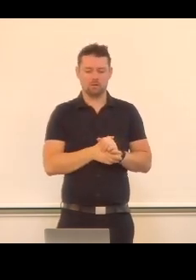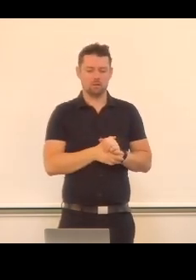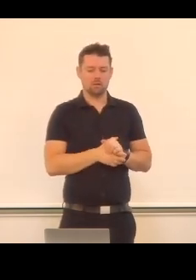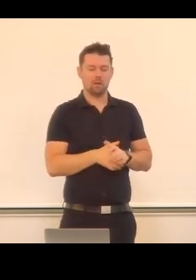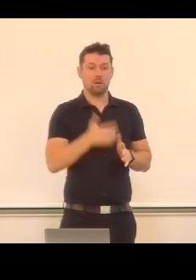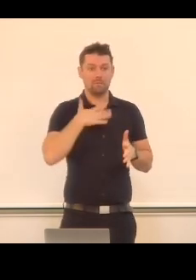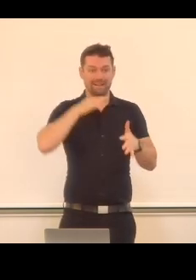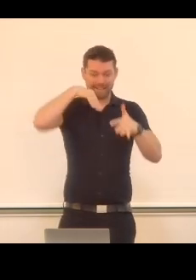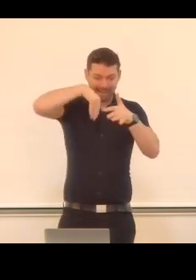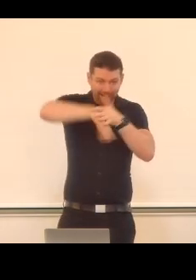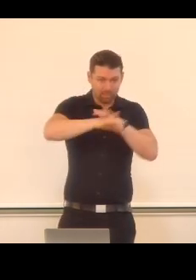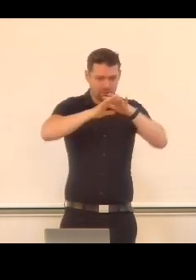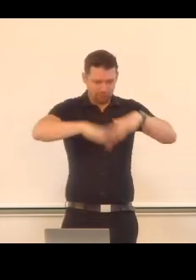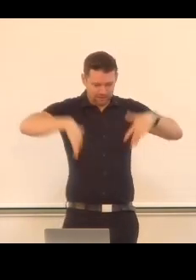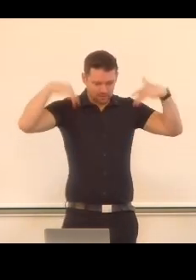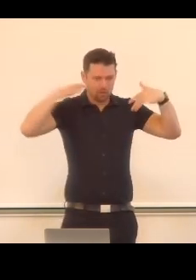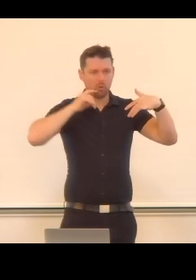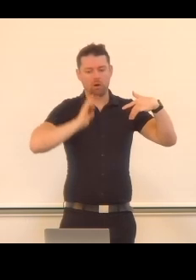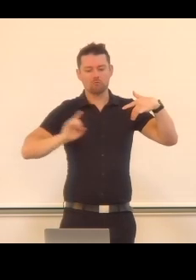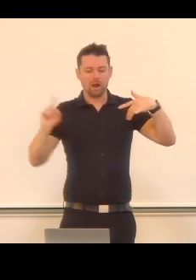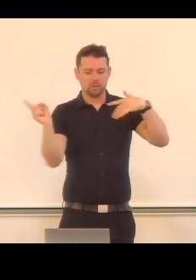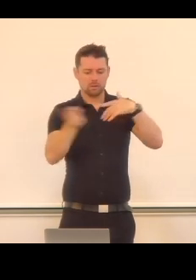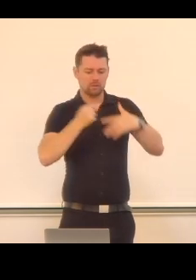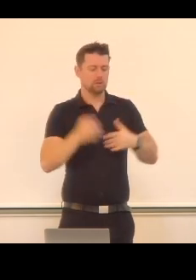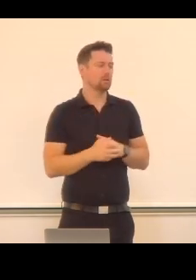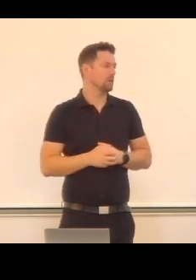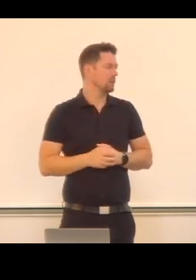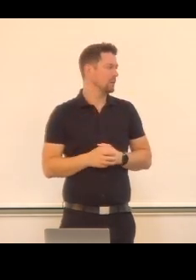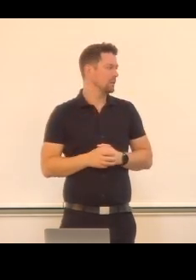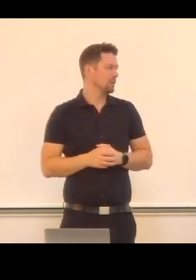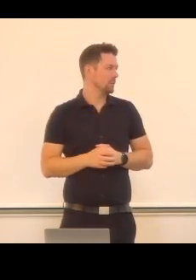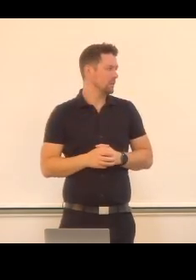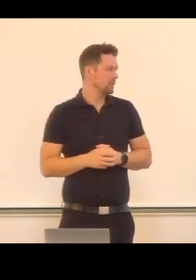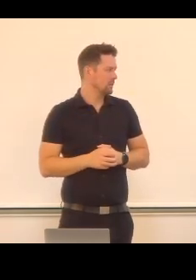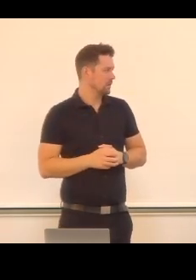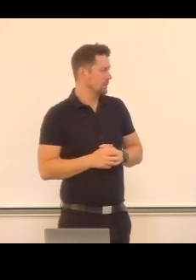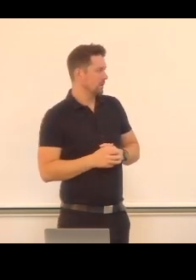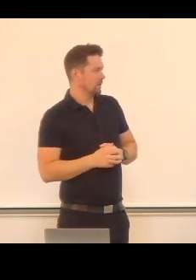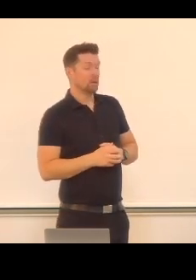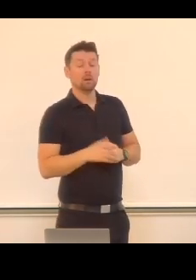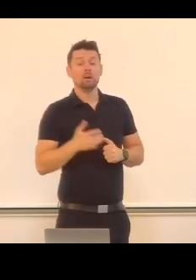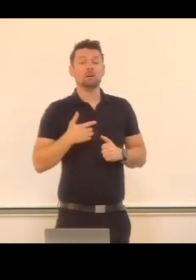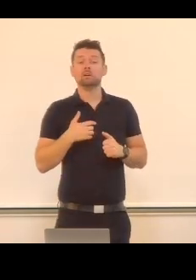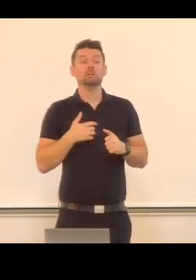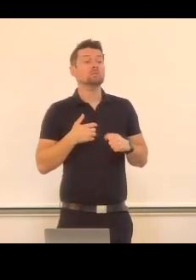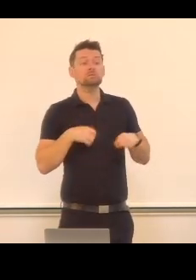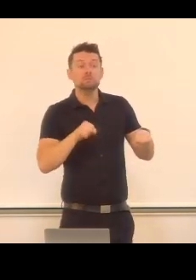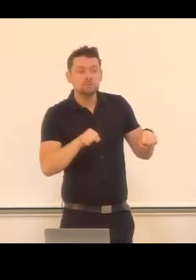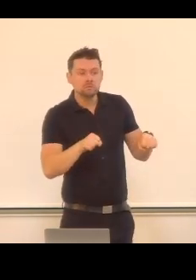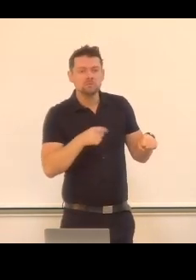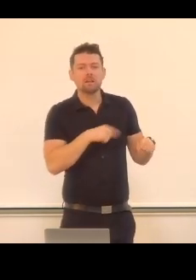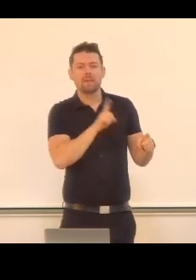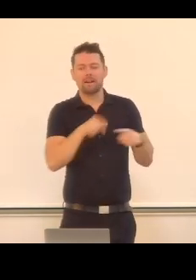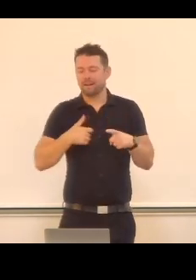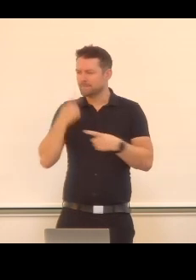the crater and around the crater. I spent my time when we weren't out on the ATVs evaluating the habitat